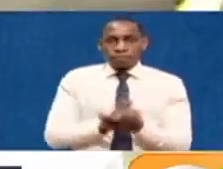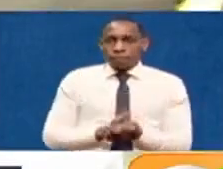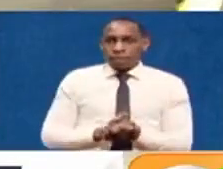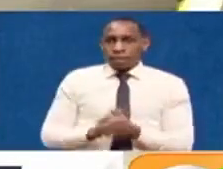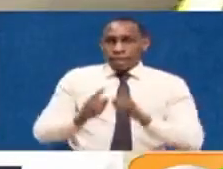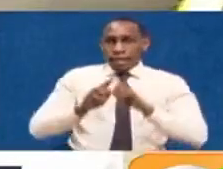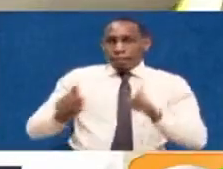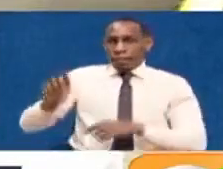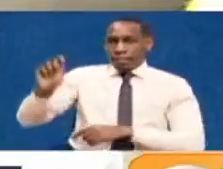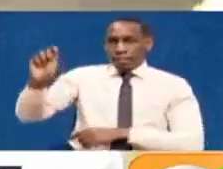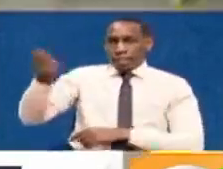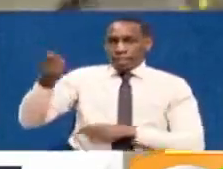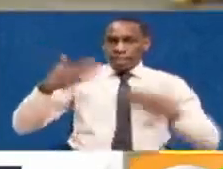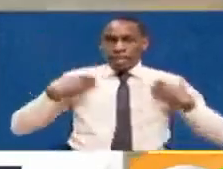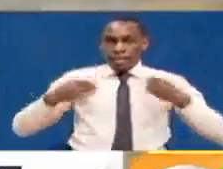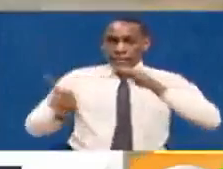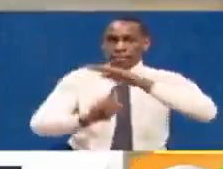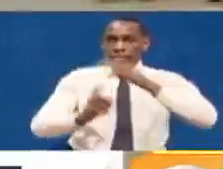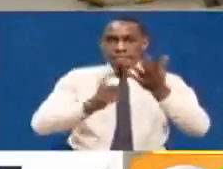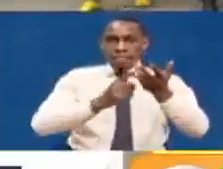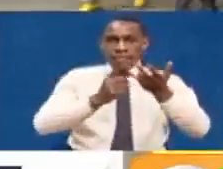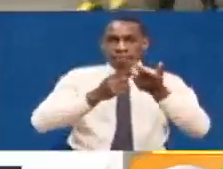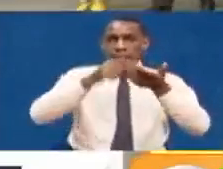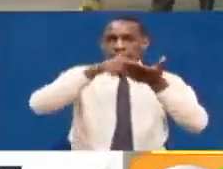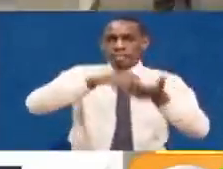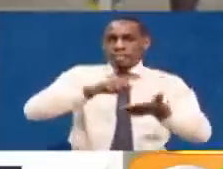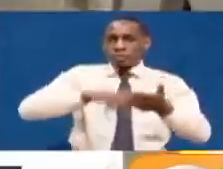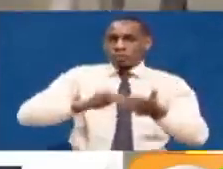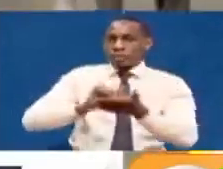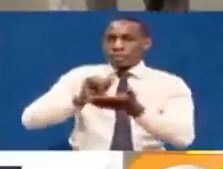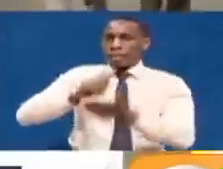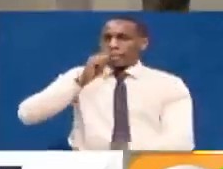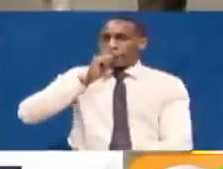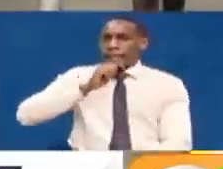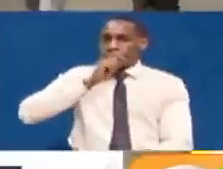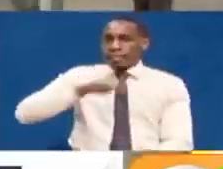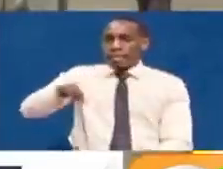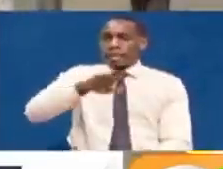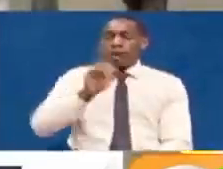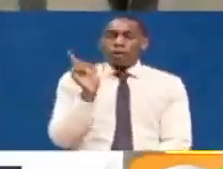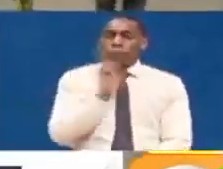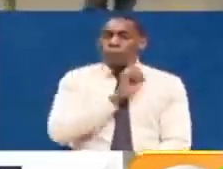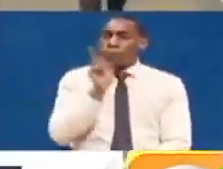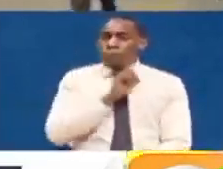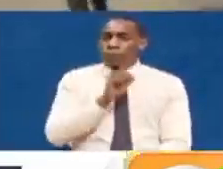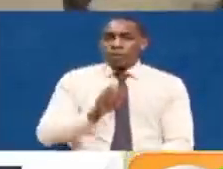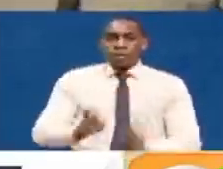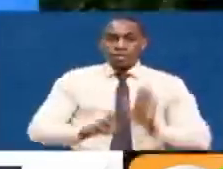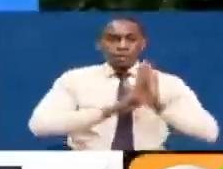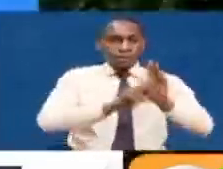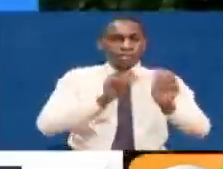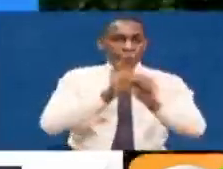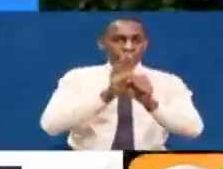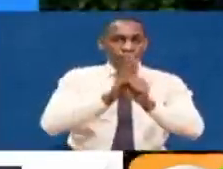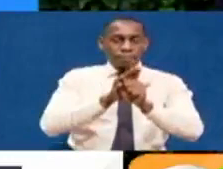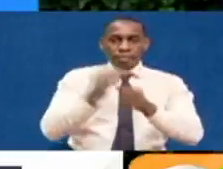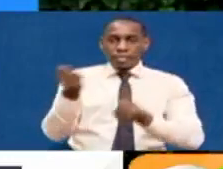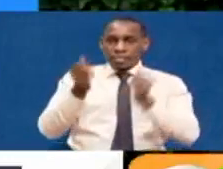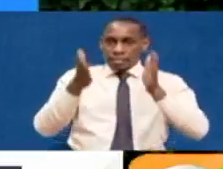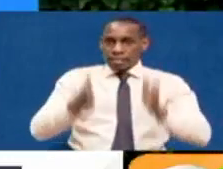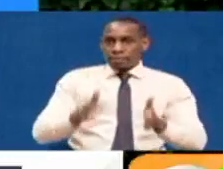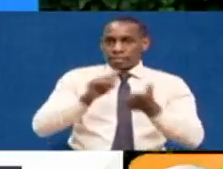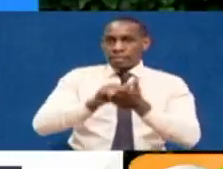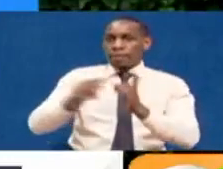But the Kenya Health Ministry, in its figures, insists that Tanzania remains the red zone, accounting for the majority of the